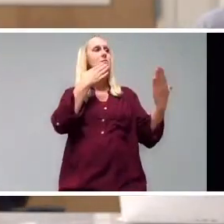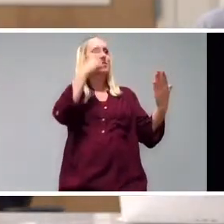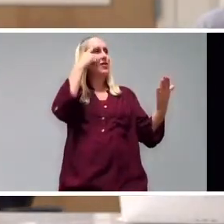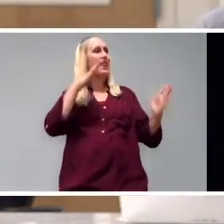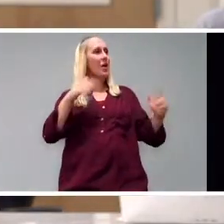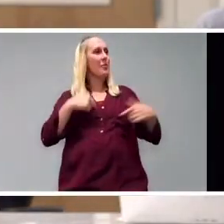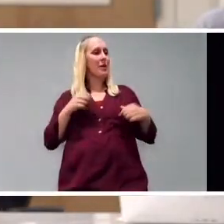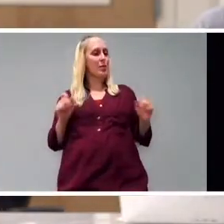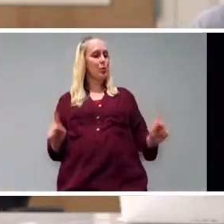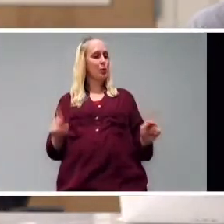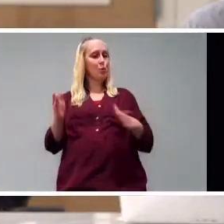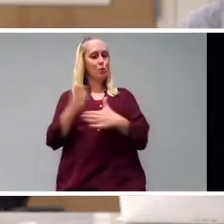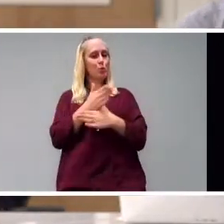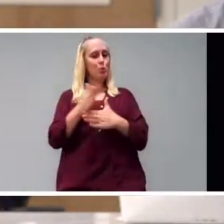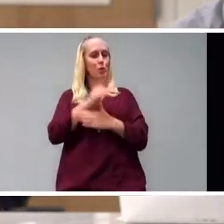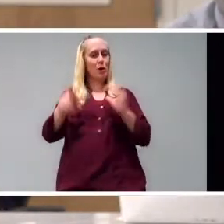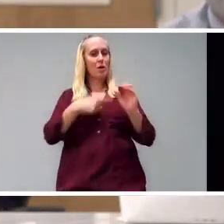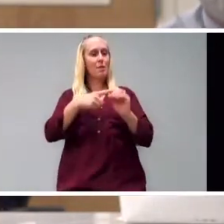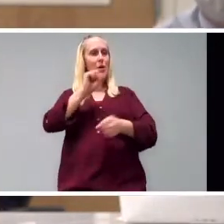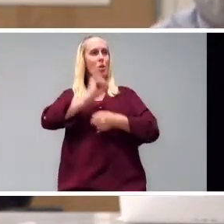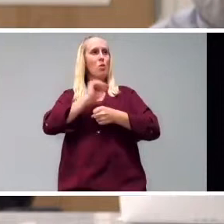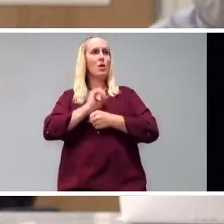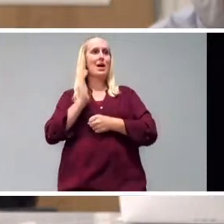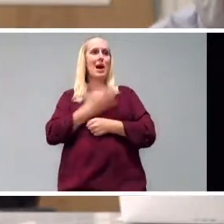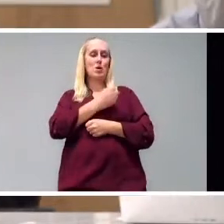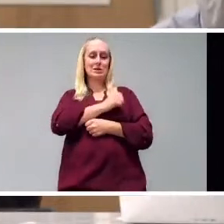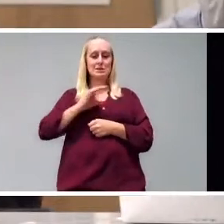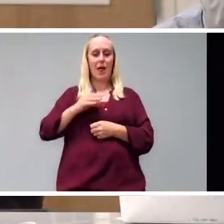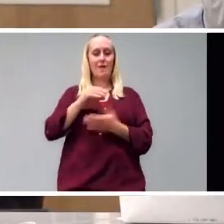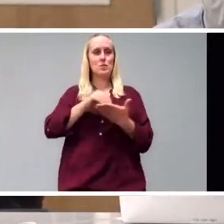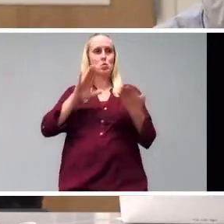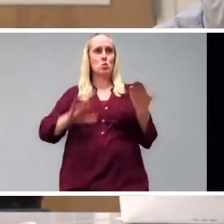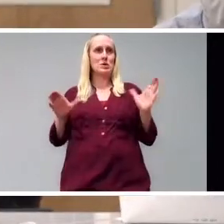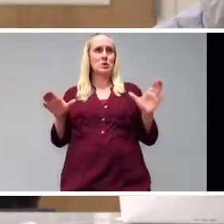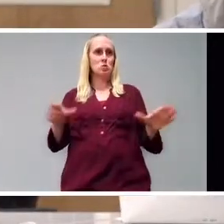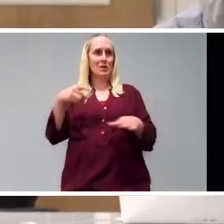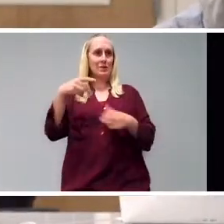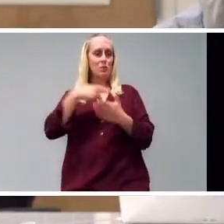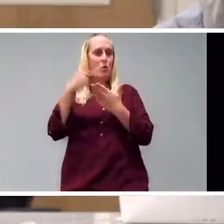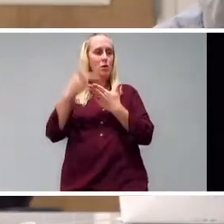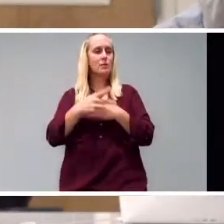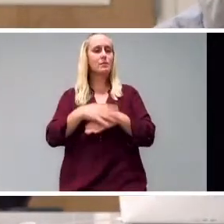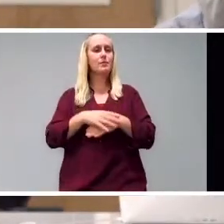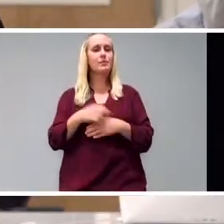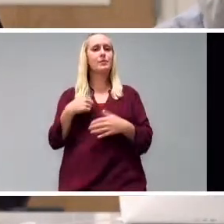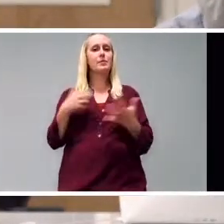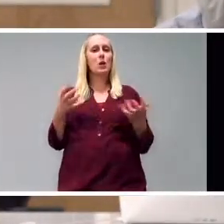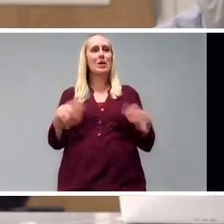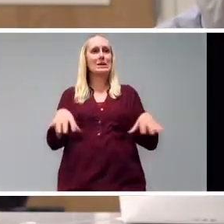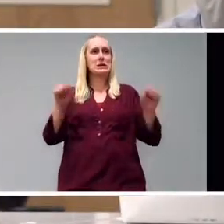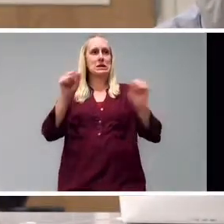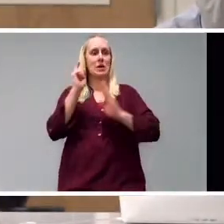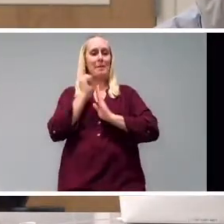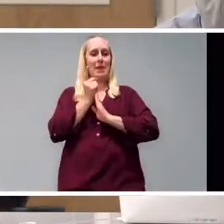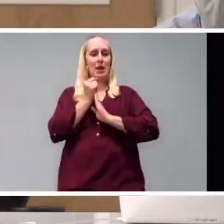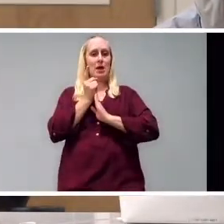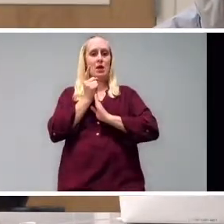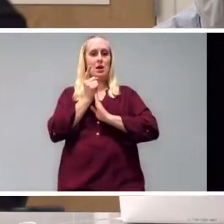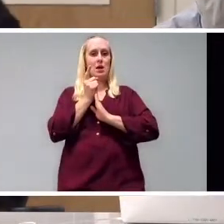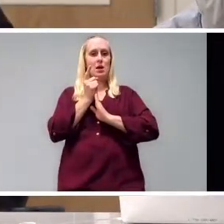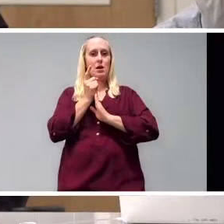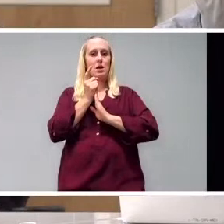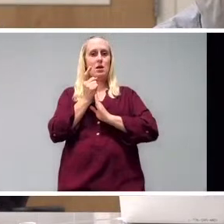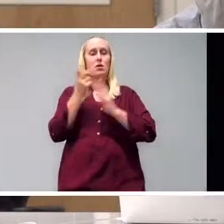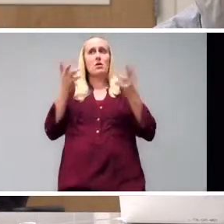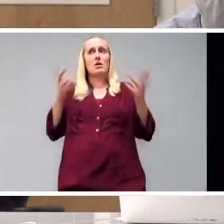opportunity to share about the work that our kids and our staff do in these programs. I want to take just a minute that we just went through a lot of